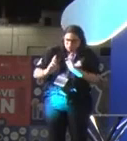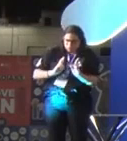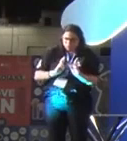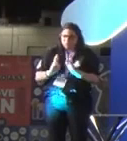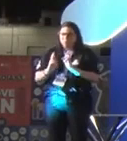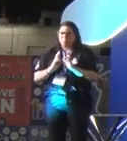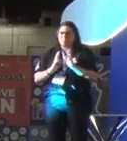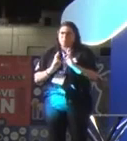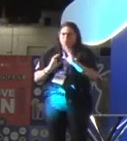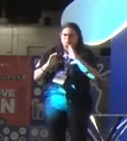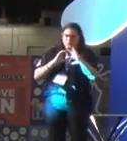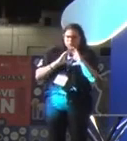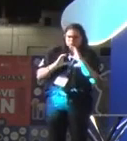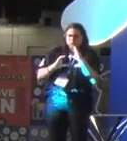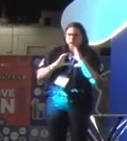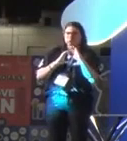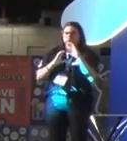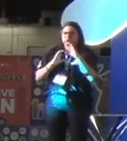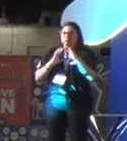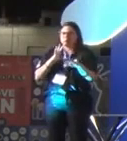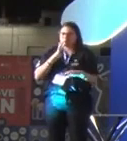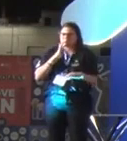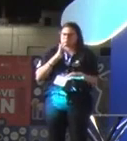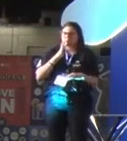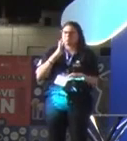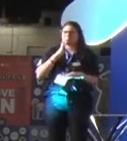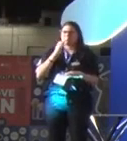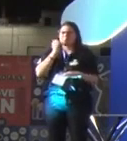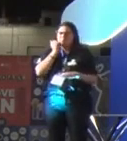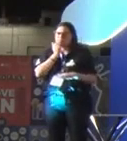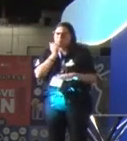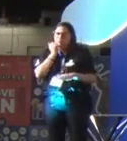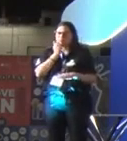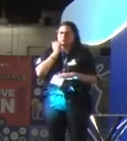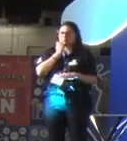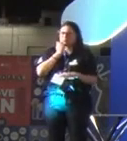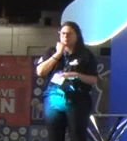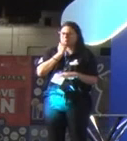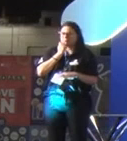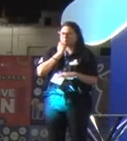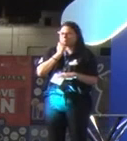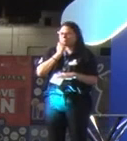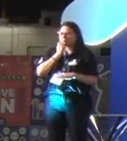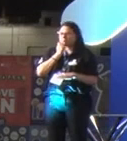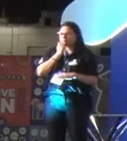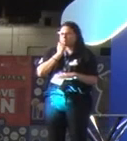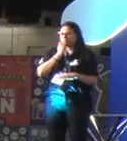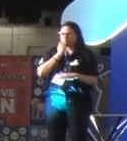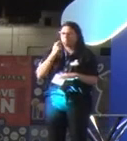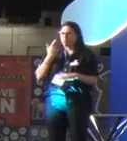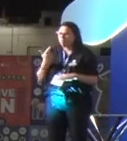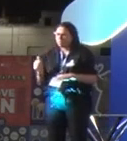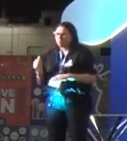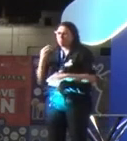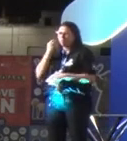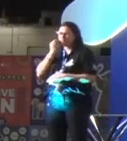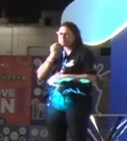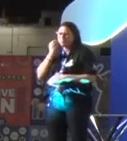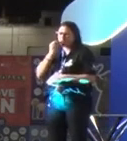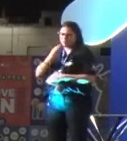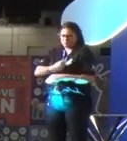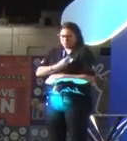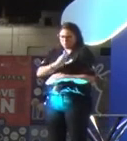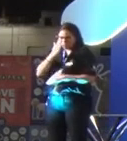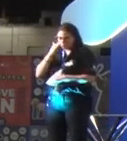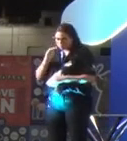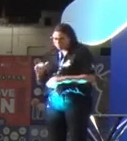way that had no relationship to school children's experience of life. So instead of starting